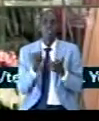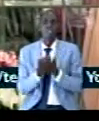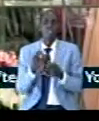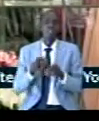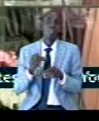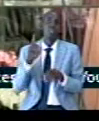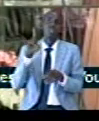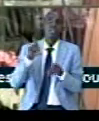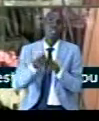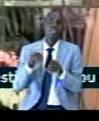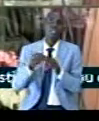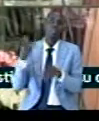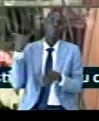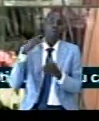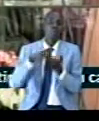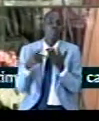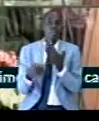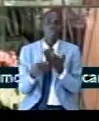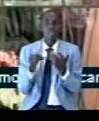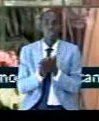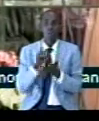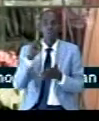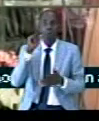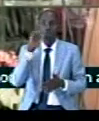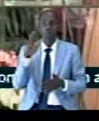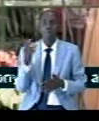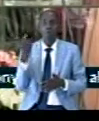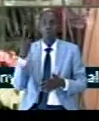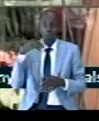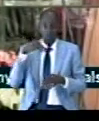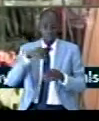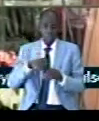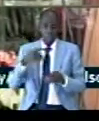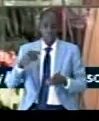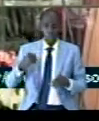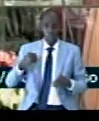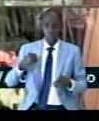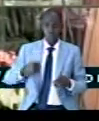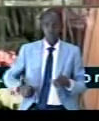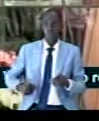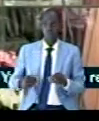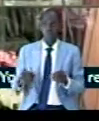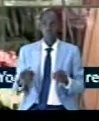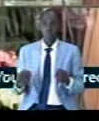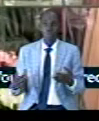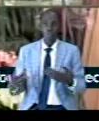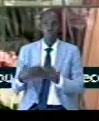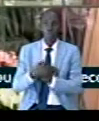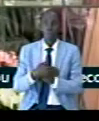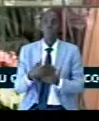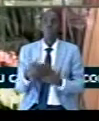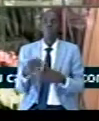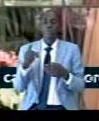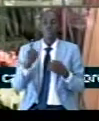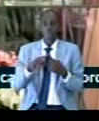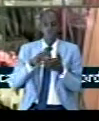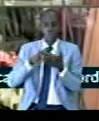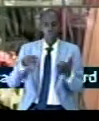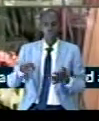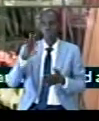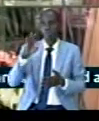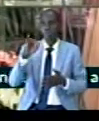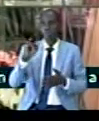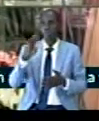woman testified that she was inside the theater waiting to do operation to remove the fibroid that was in her